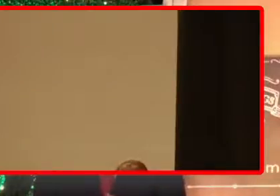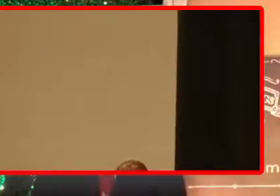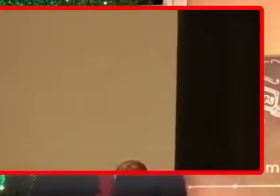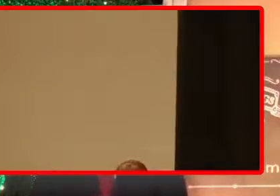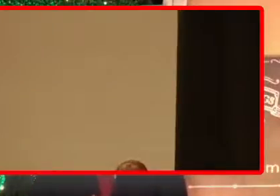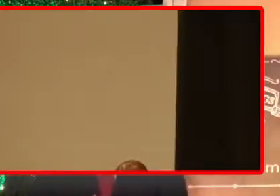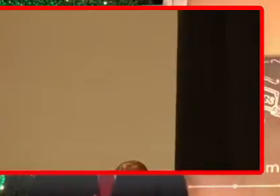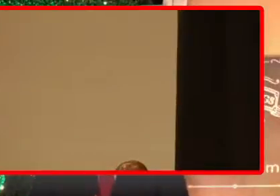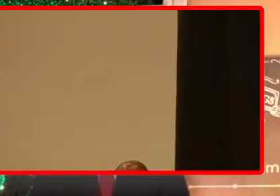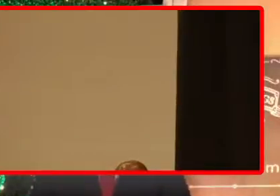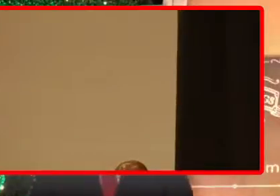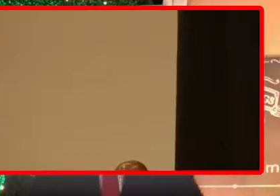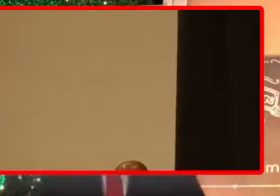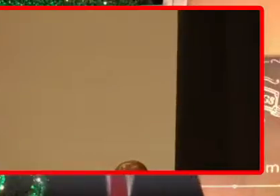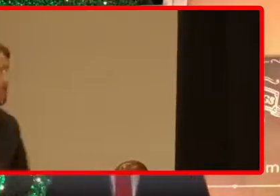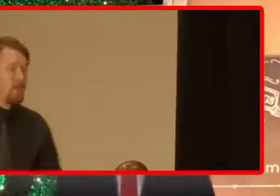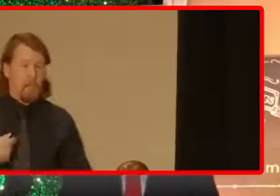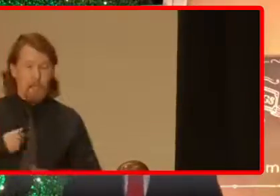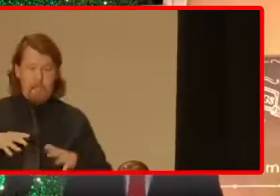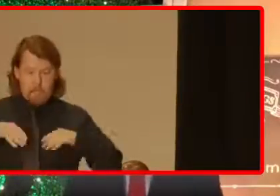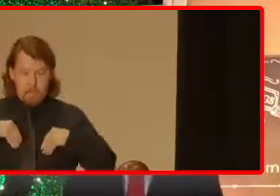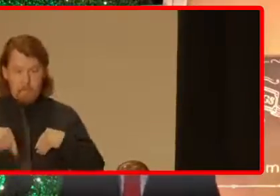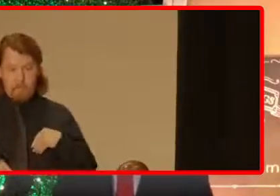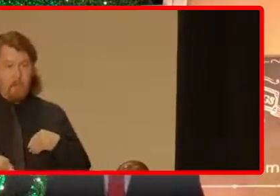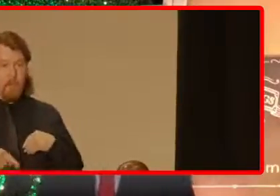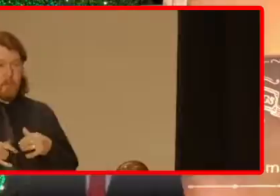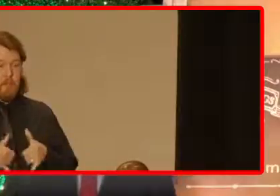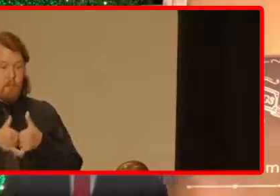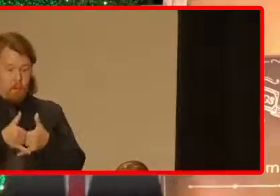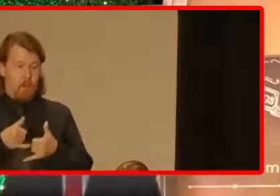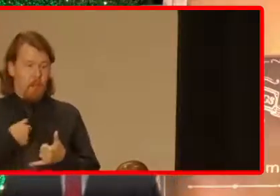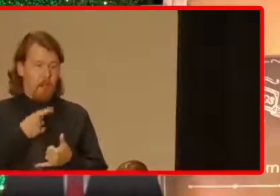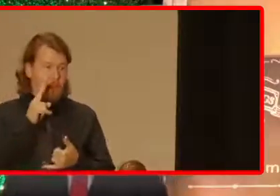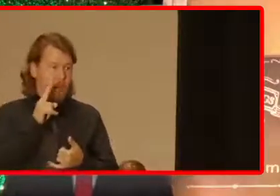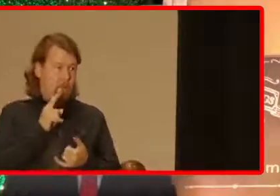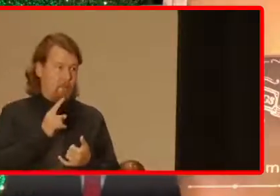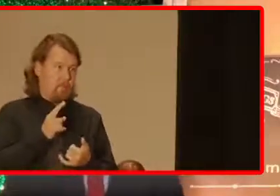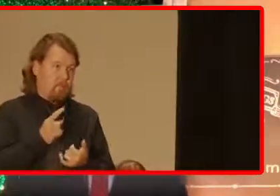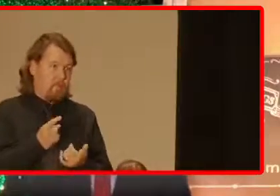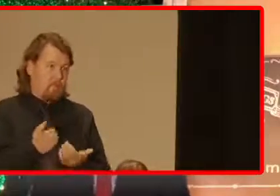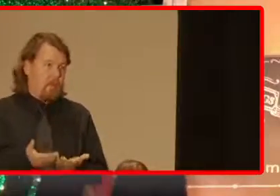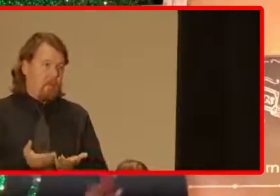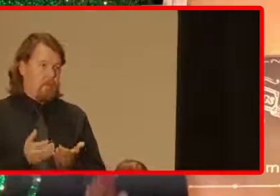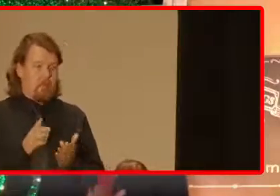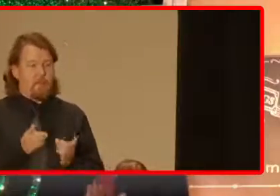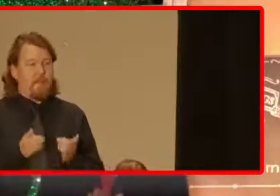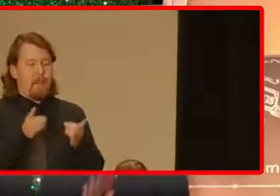And I accept this award and dedicate it to the caregivers here tonight.